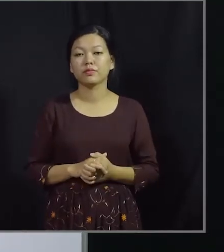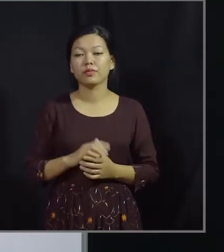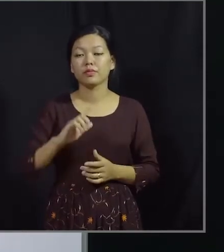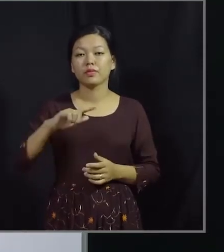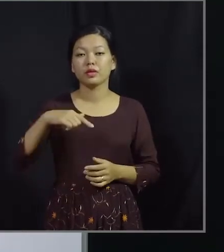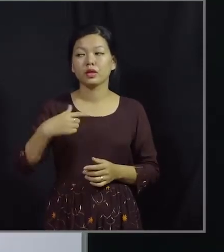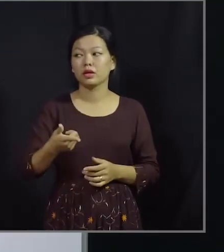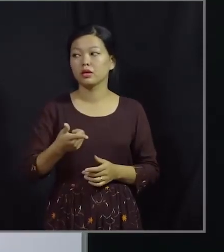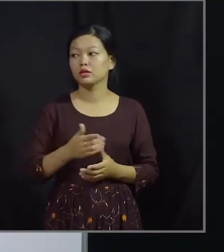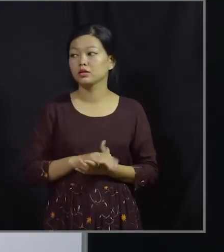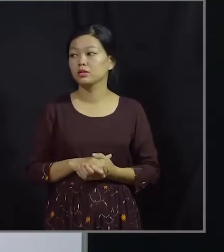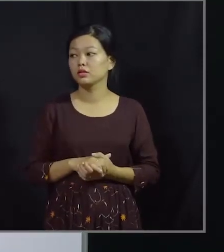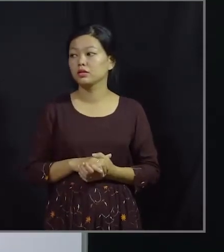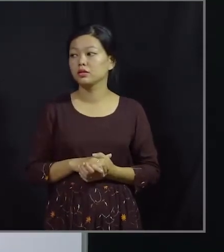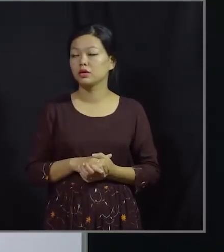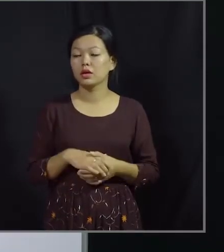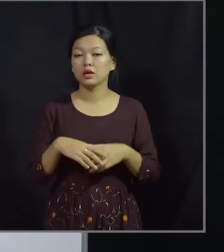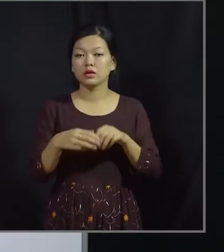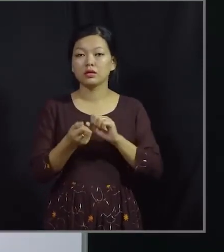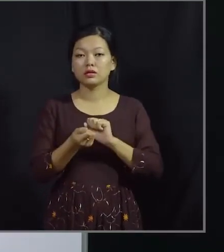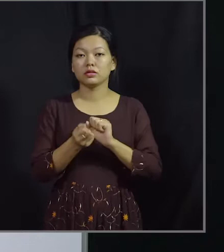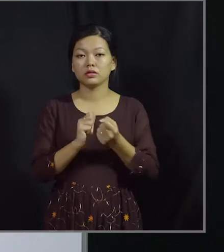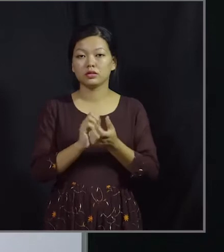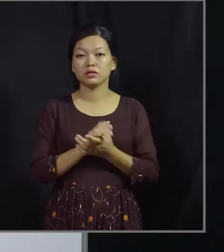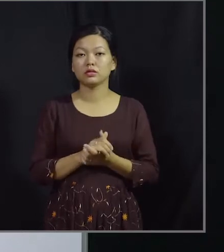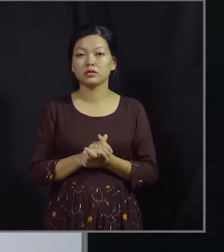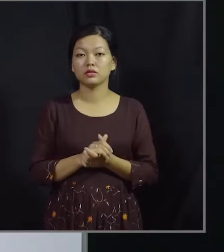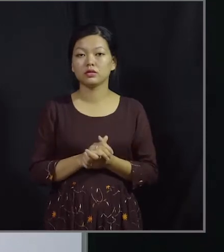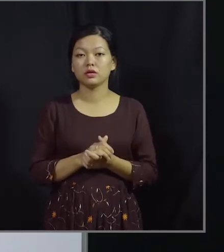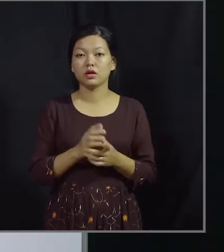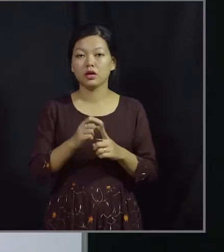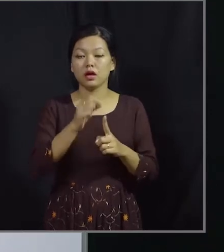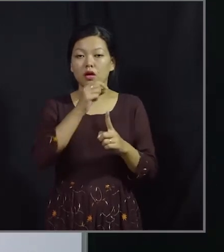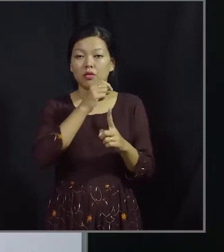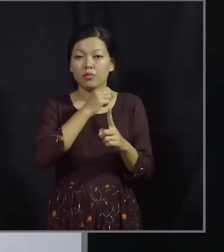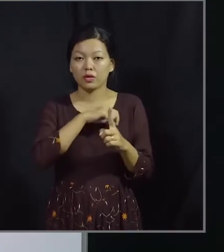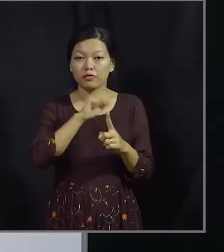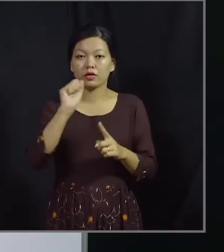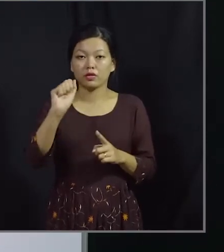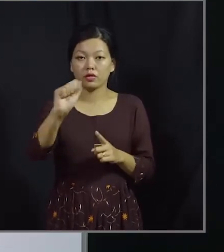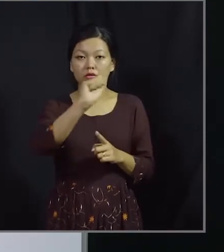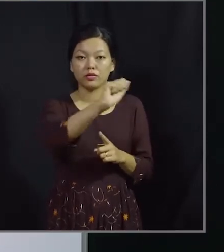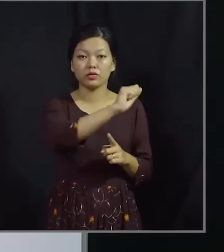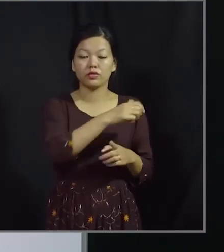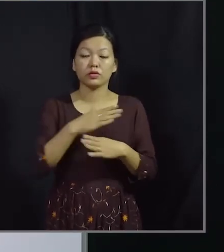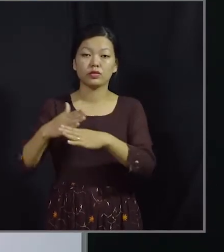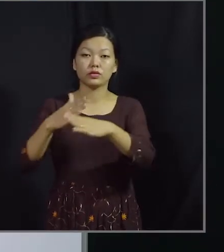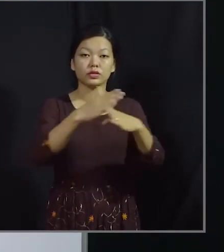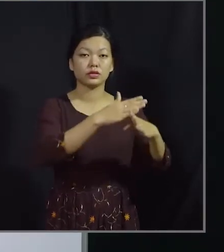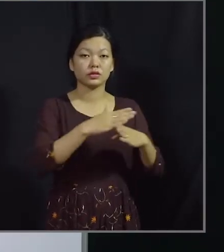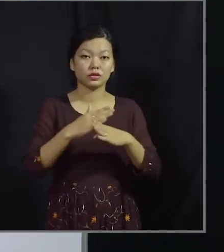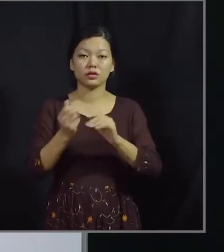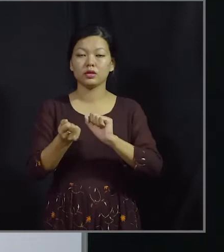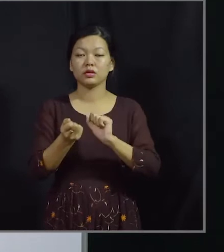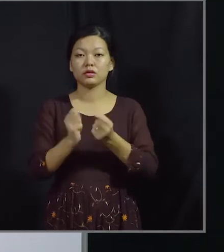have change in the profit sharing ratio. Change in the profit sharing ratio